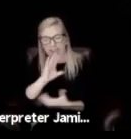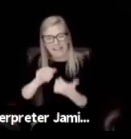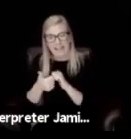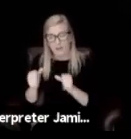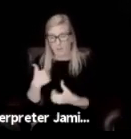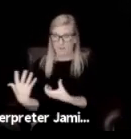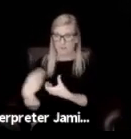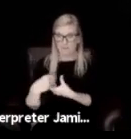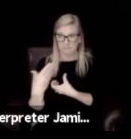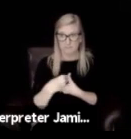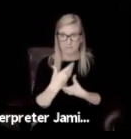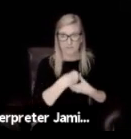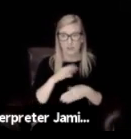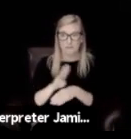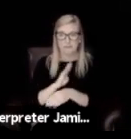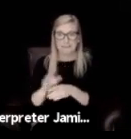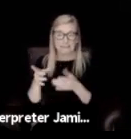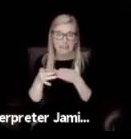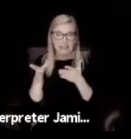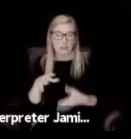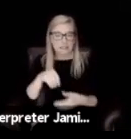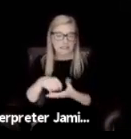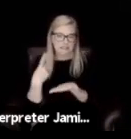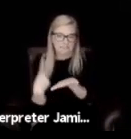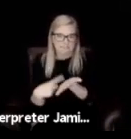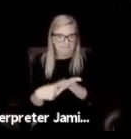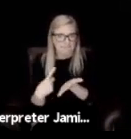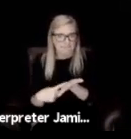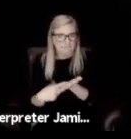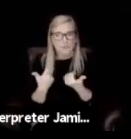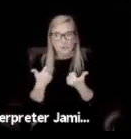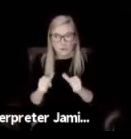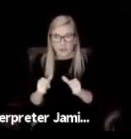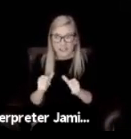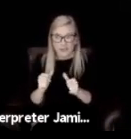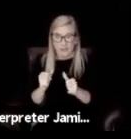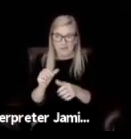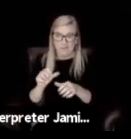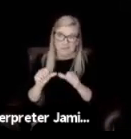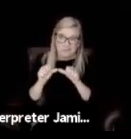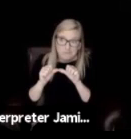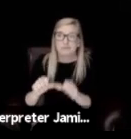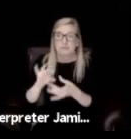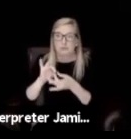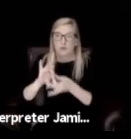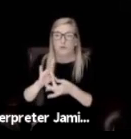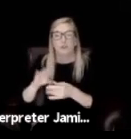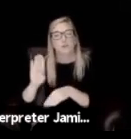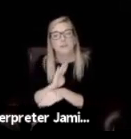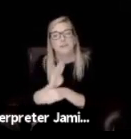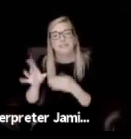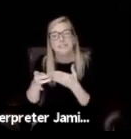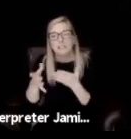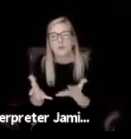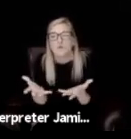in conversation in order to accelerate the relationship so that they will want and desire